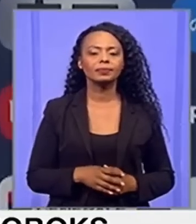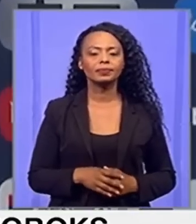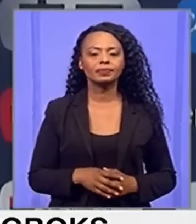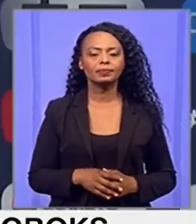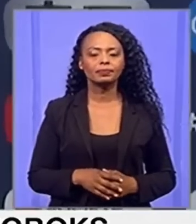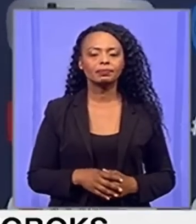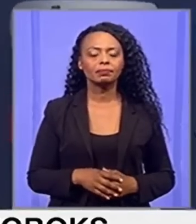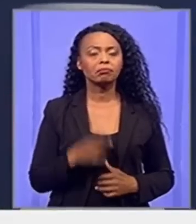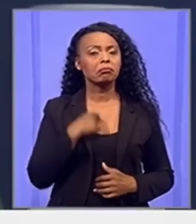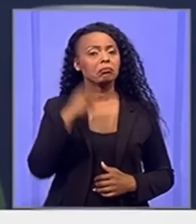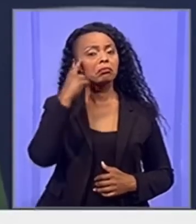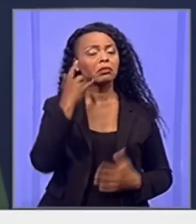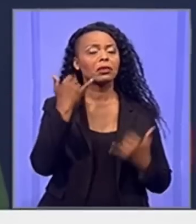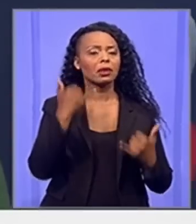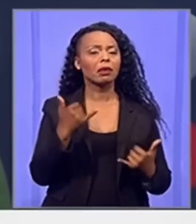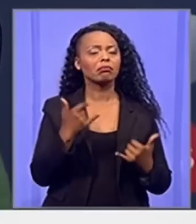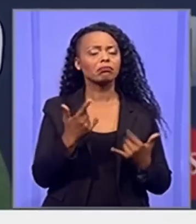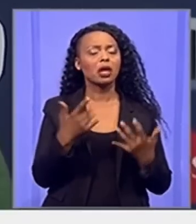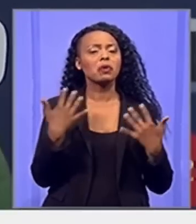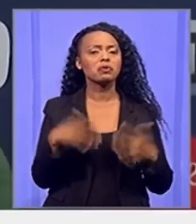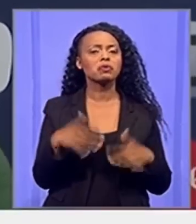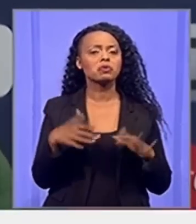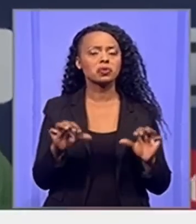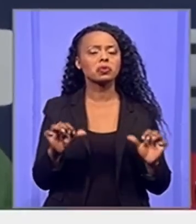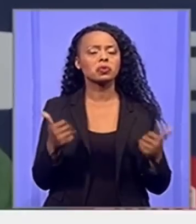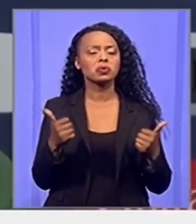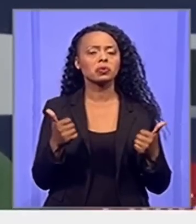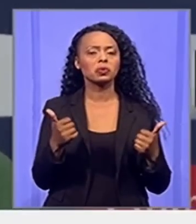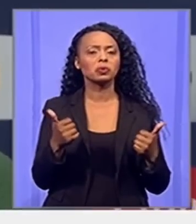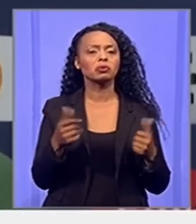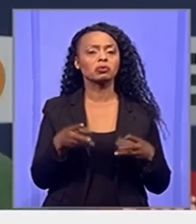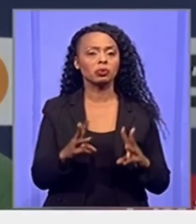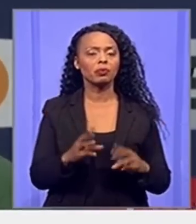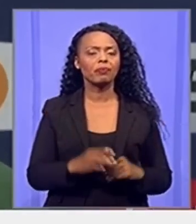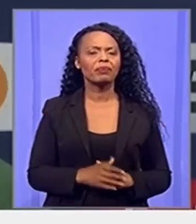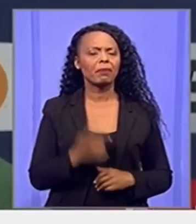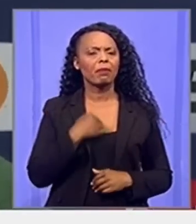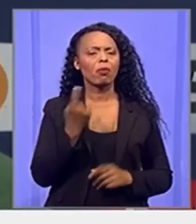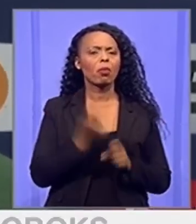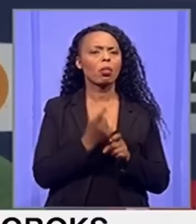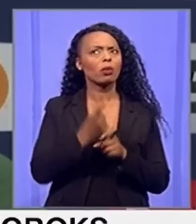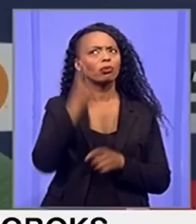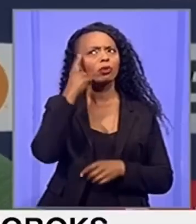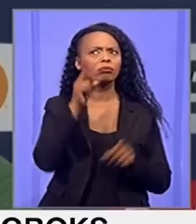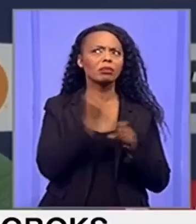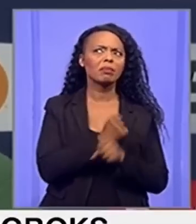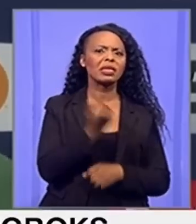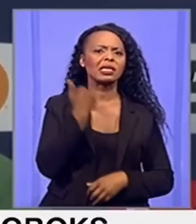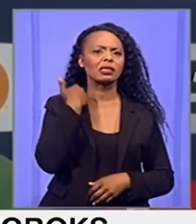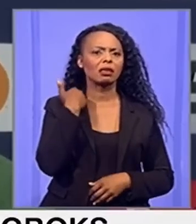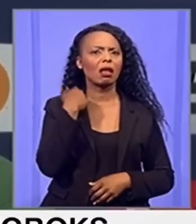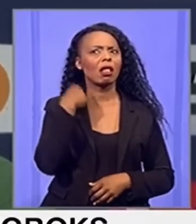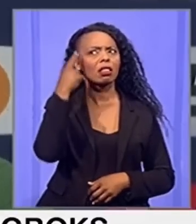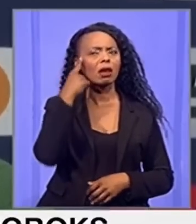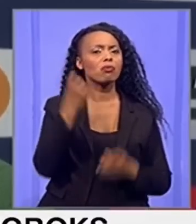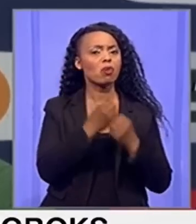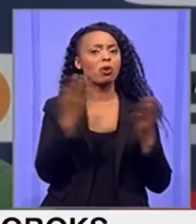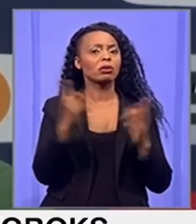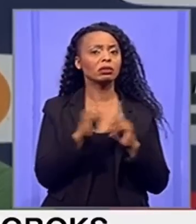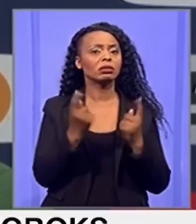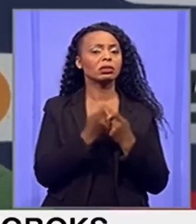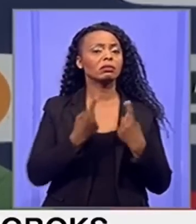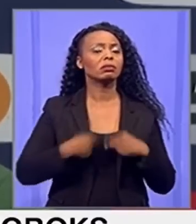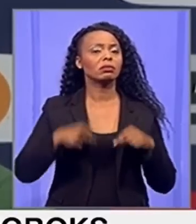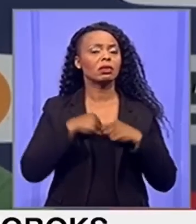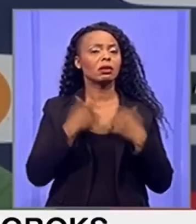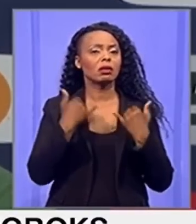think it's a blow on various levels. I always start, like yesterday, I think the majority of our team were,